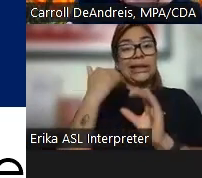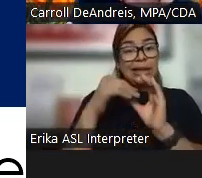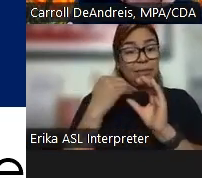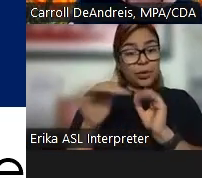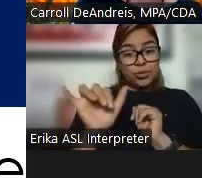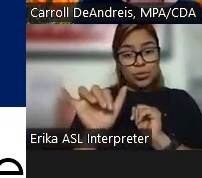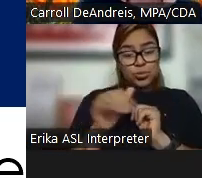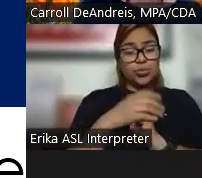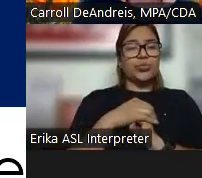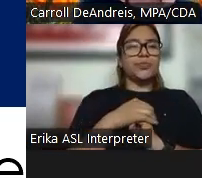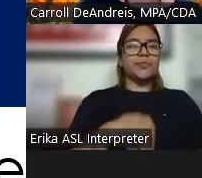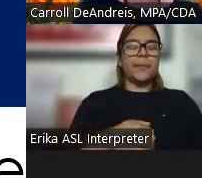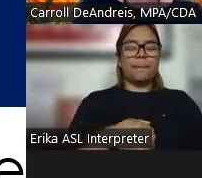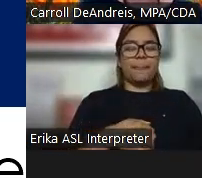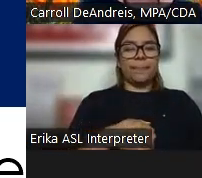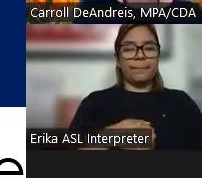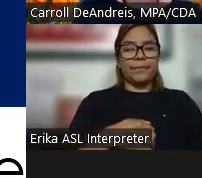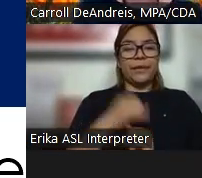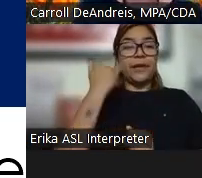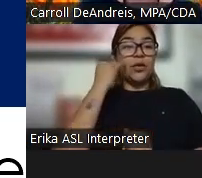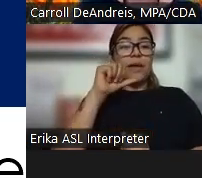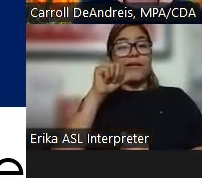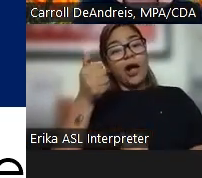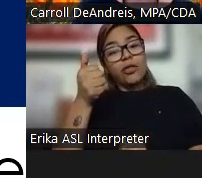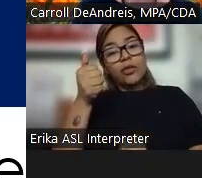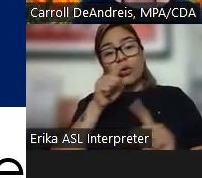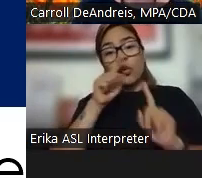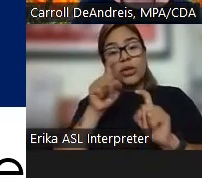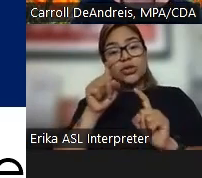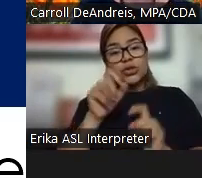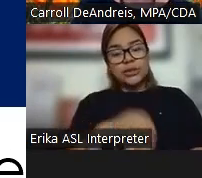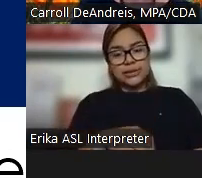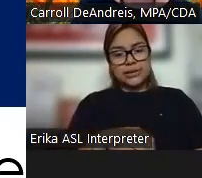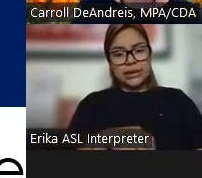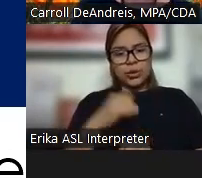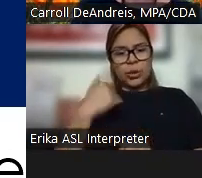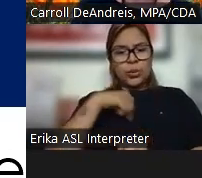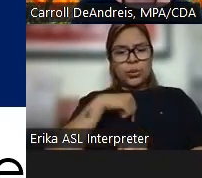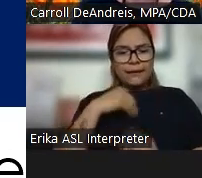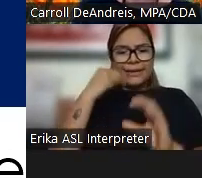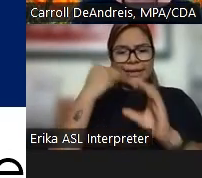any time to the engaged email box, which is